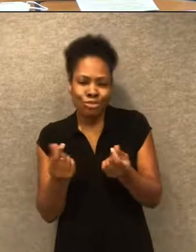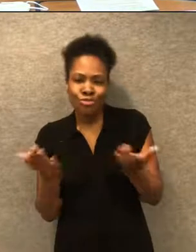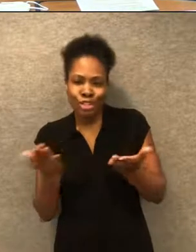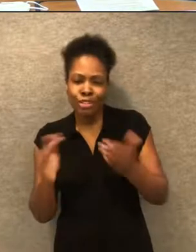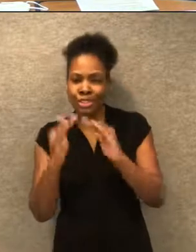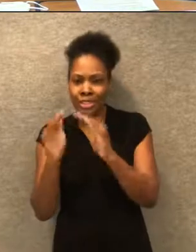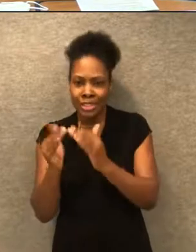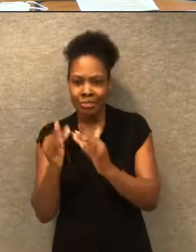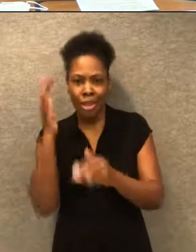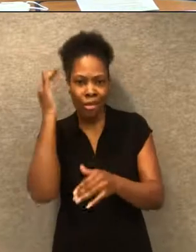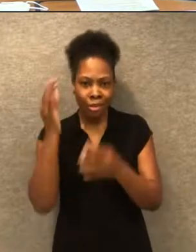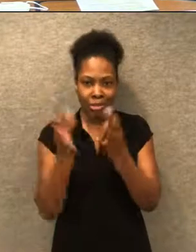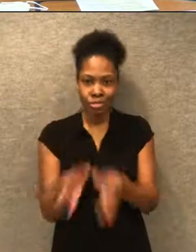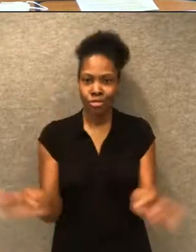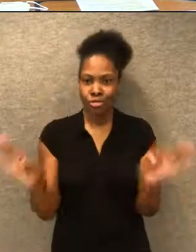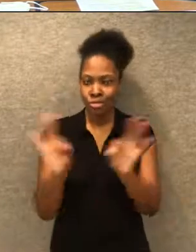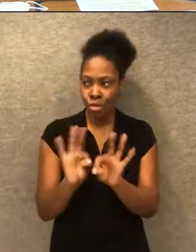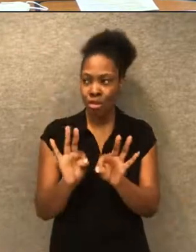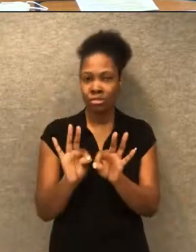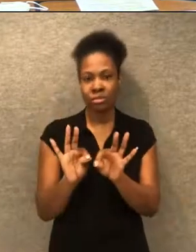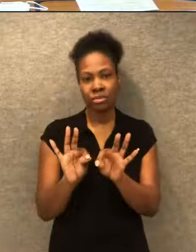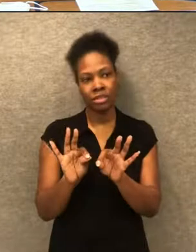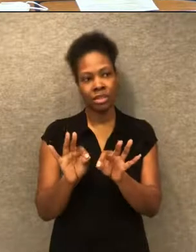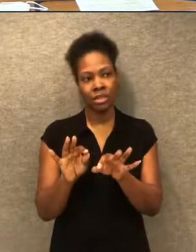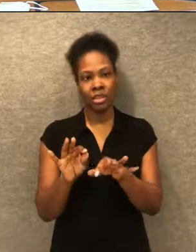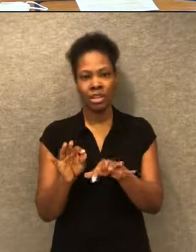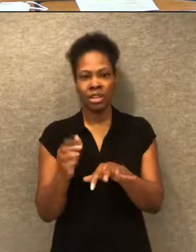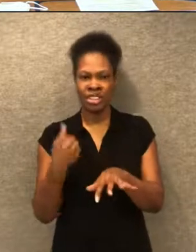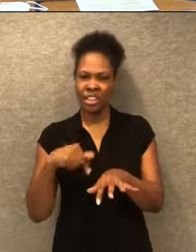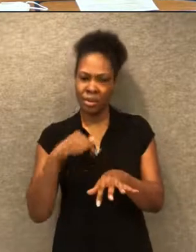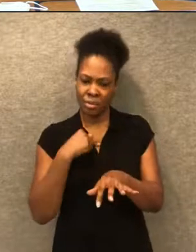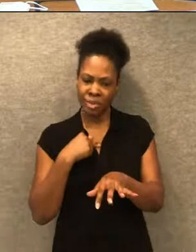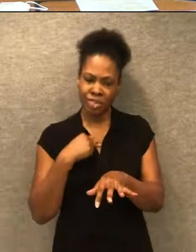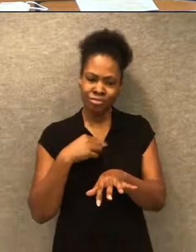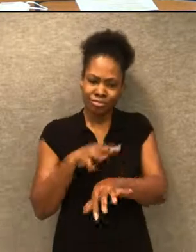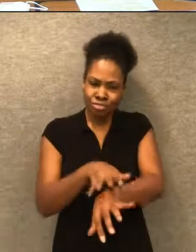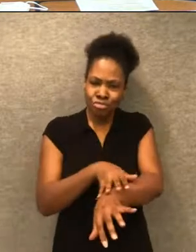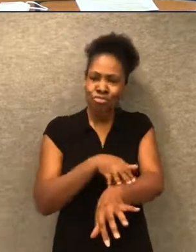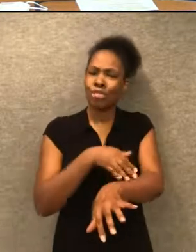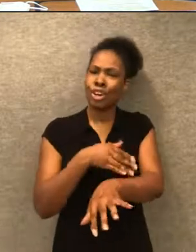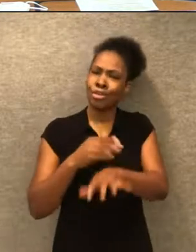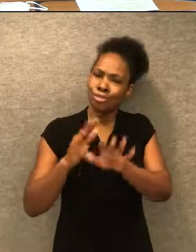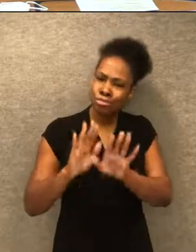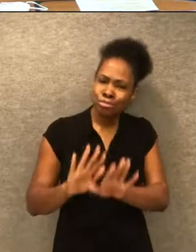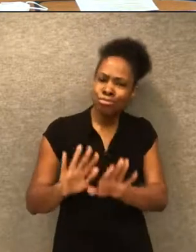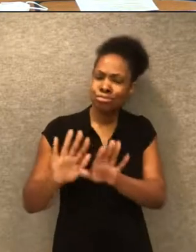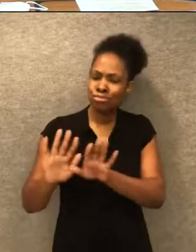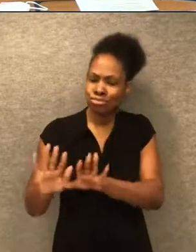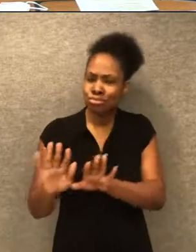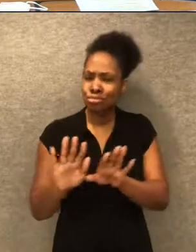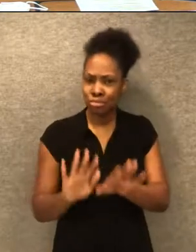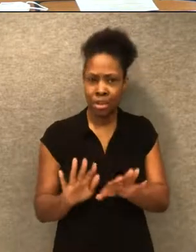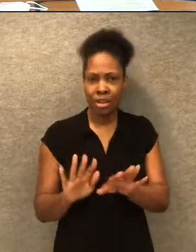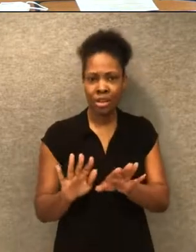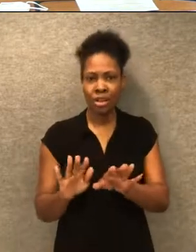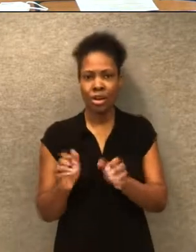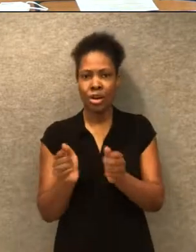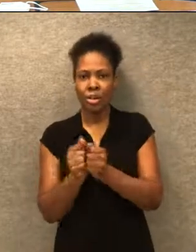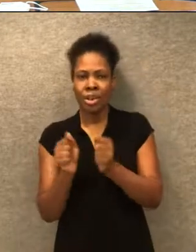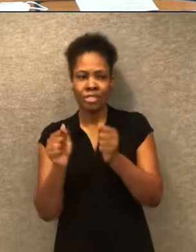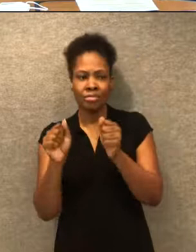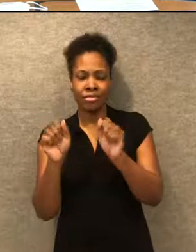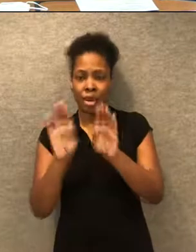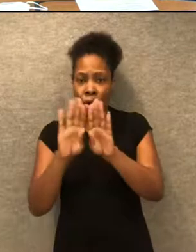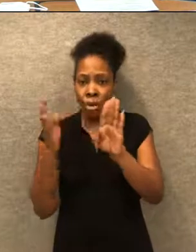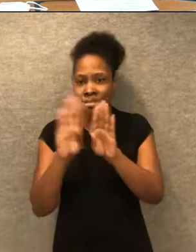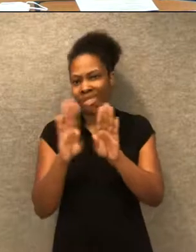while other folks are opening up and we're taking our time and trying to do things very strategically, that you have to make sure that you follow the rules